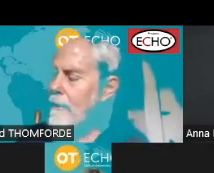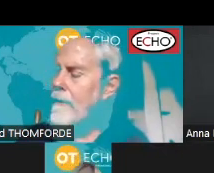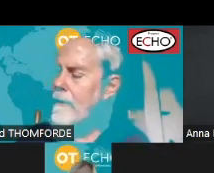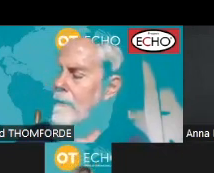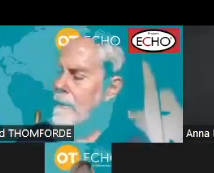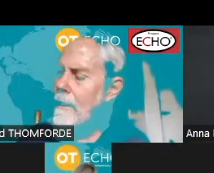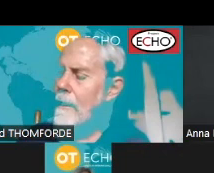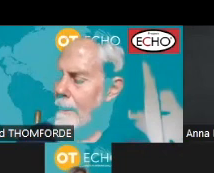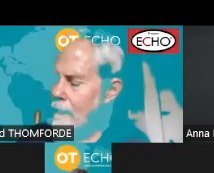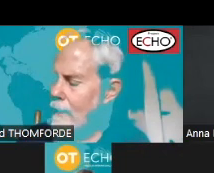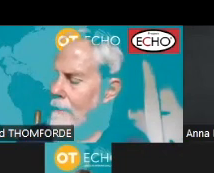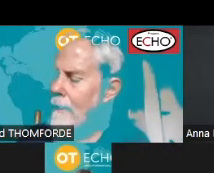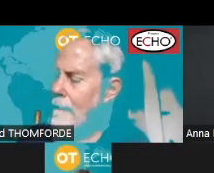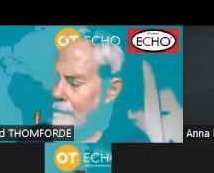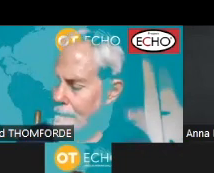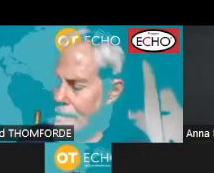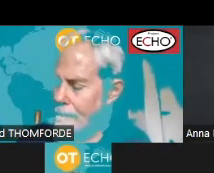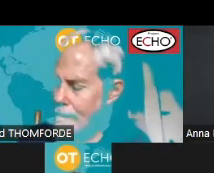people, the client